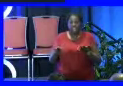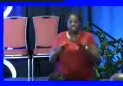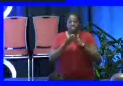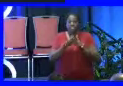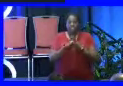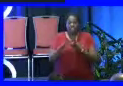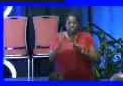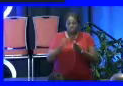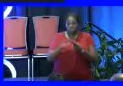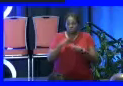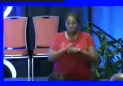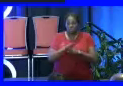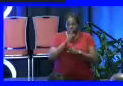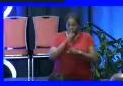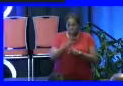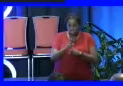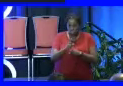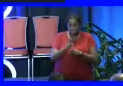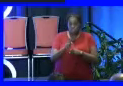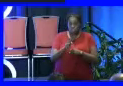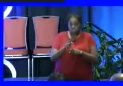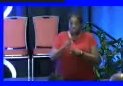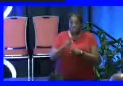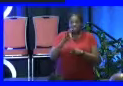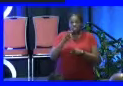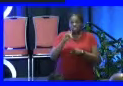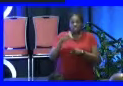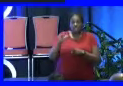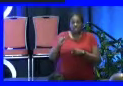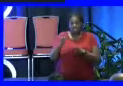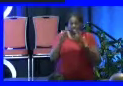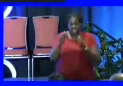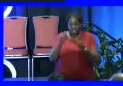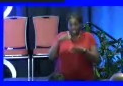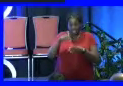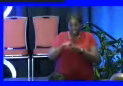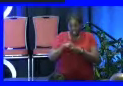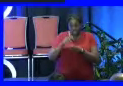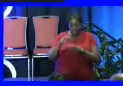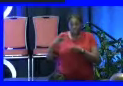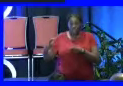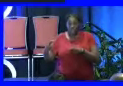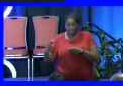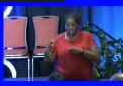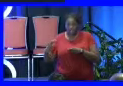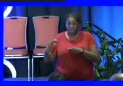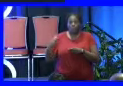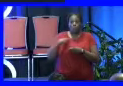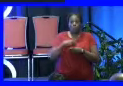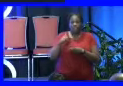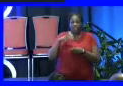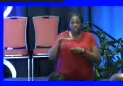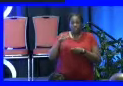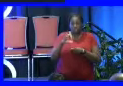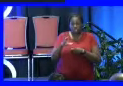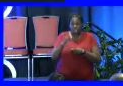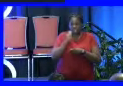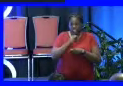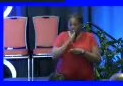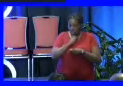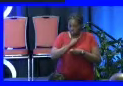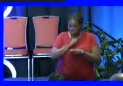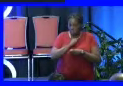to making sure that not only is the HMIS data in the warehouse, which we only have 3 COCs in Arizona,